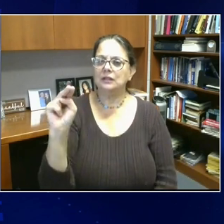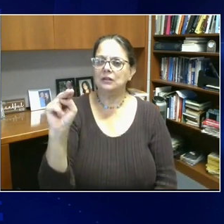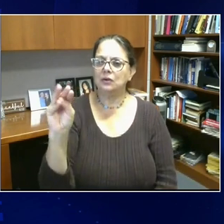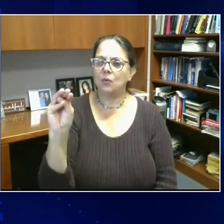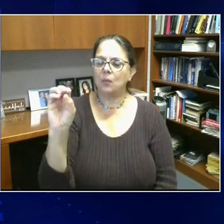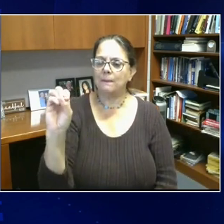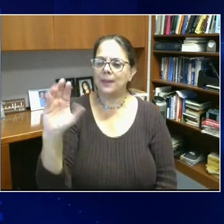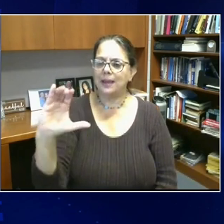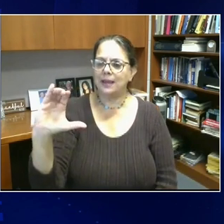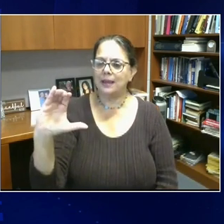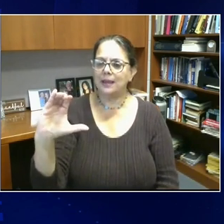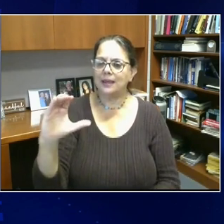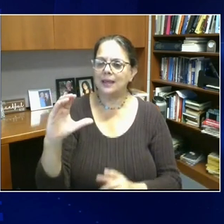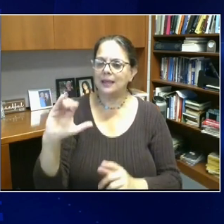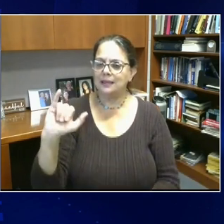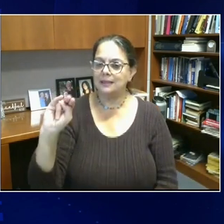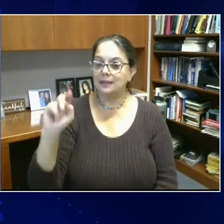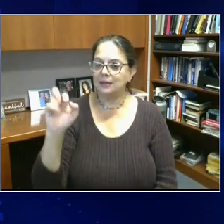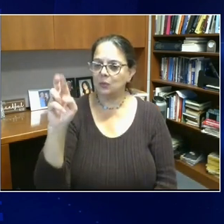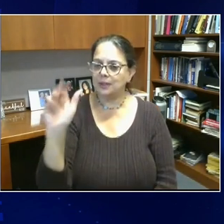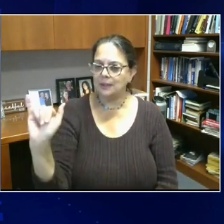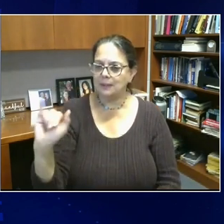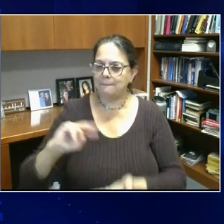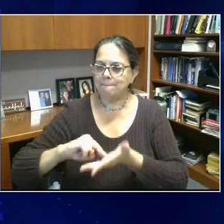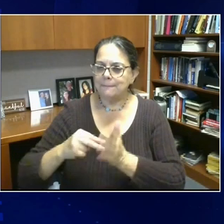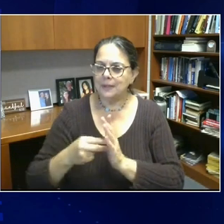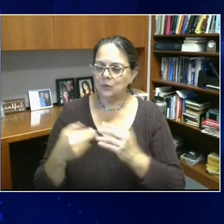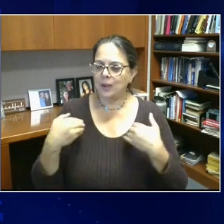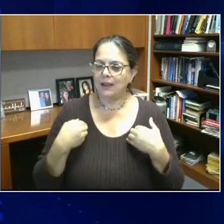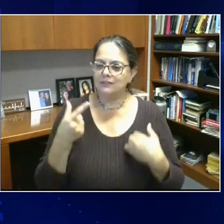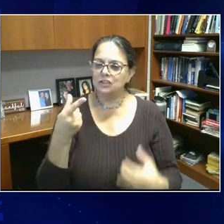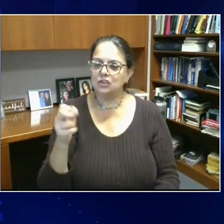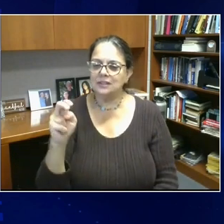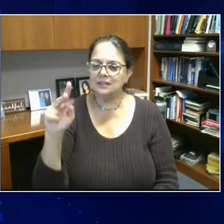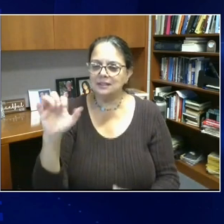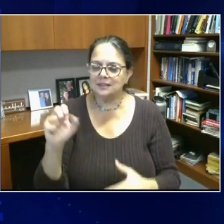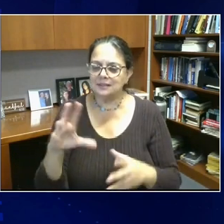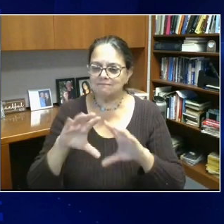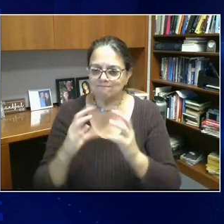Now extend that concept to genomic integrity